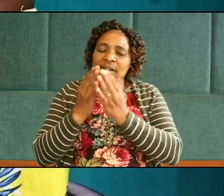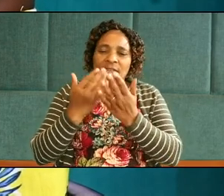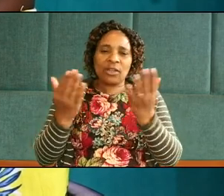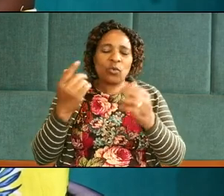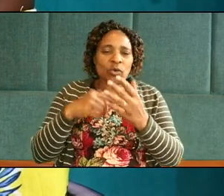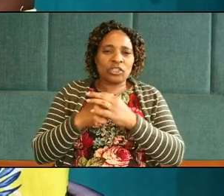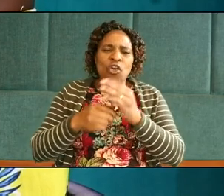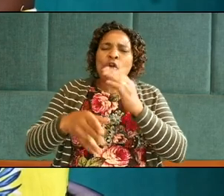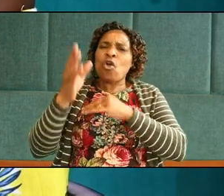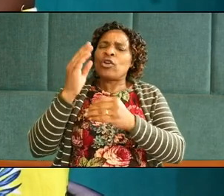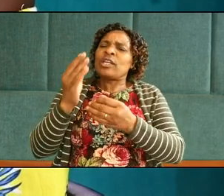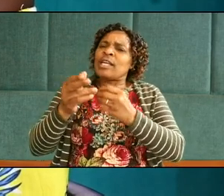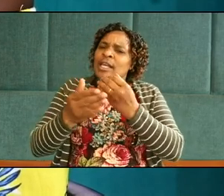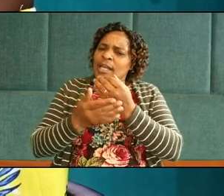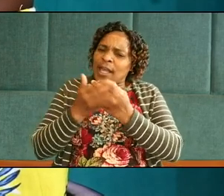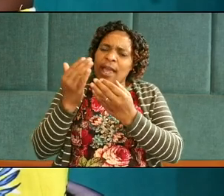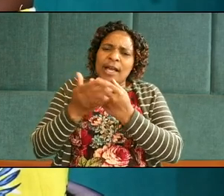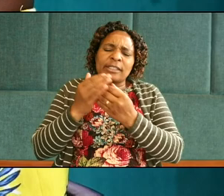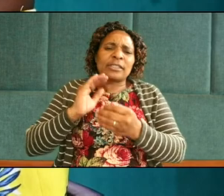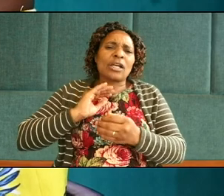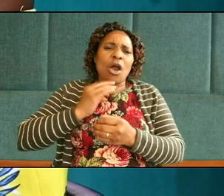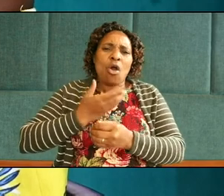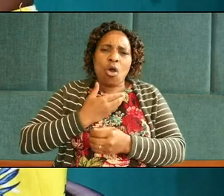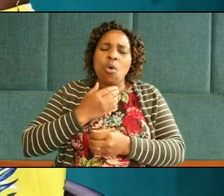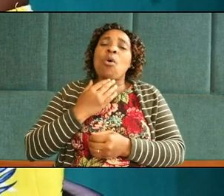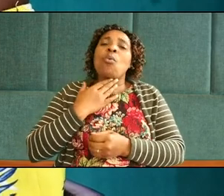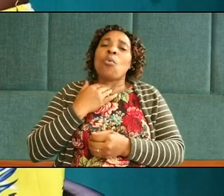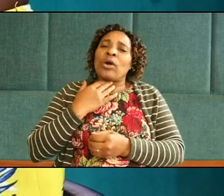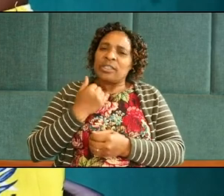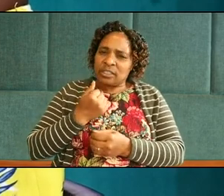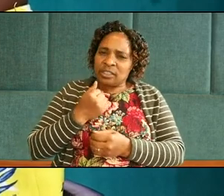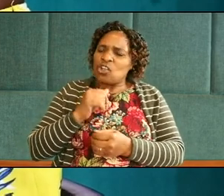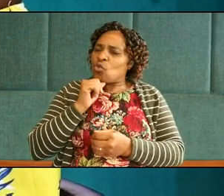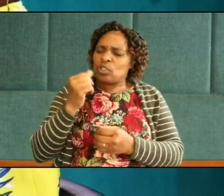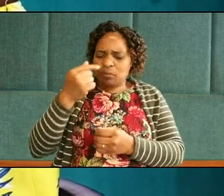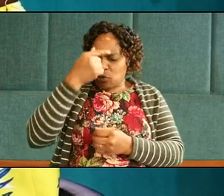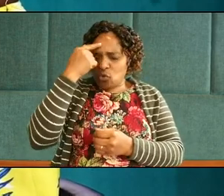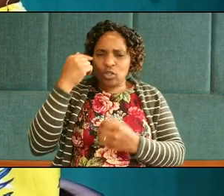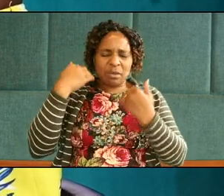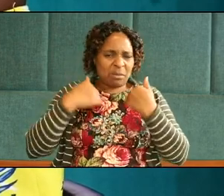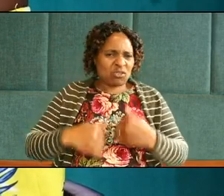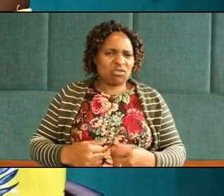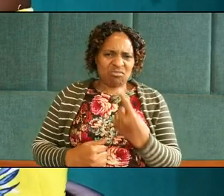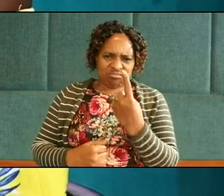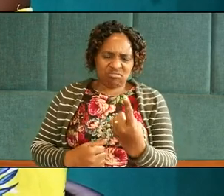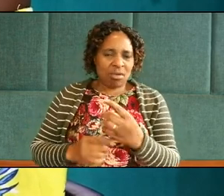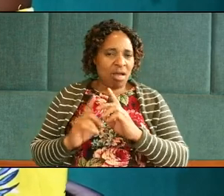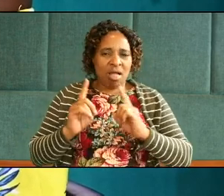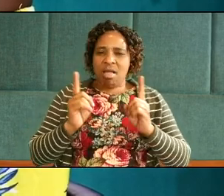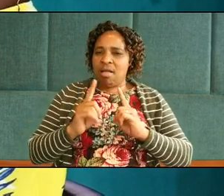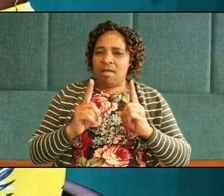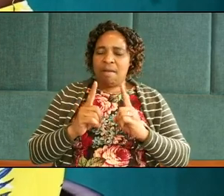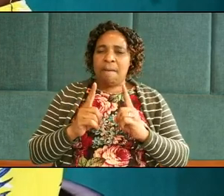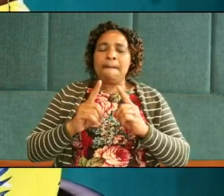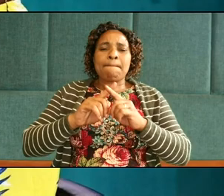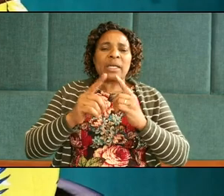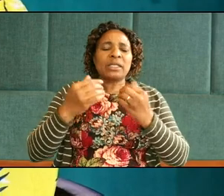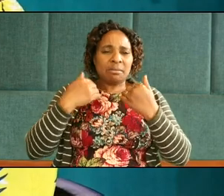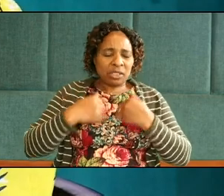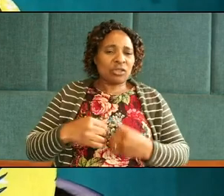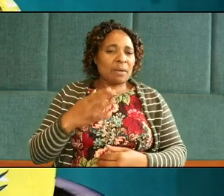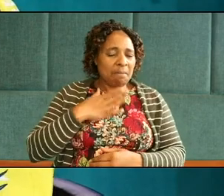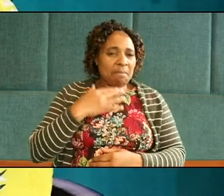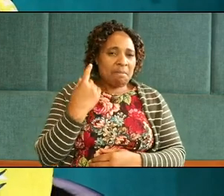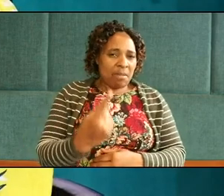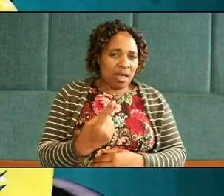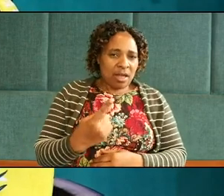wants. Something that's just about your personality, like you personally. It's going to cost a little more, but me personally,